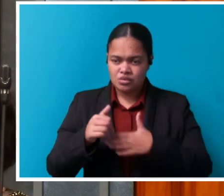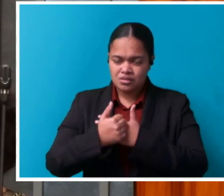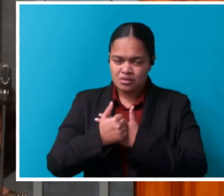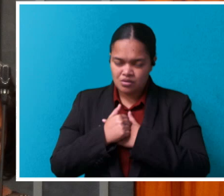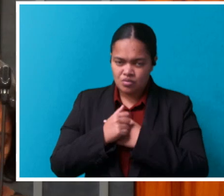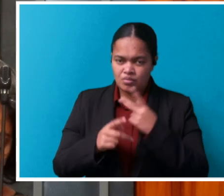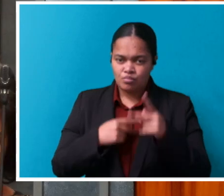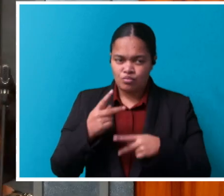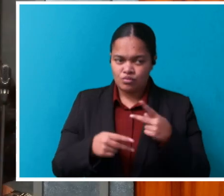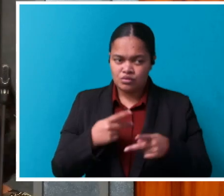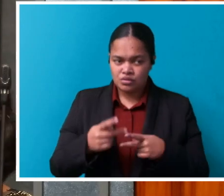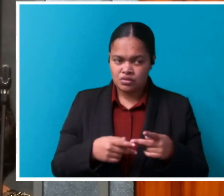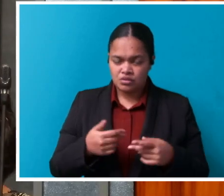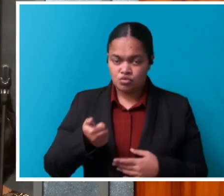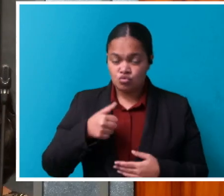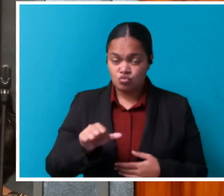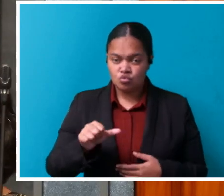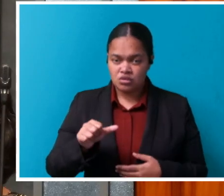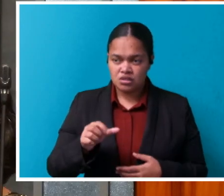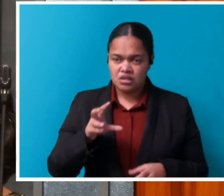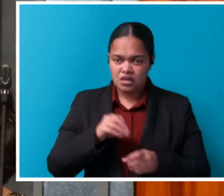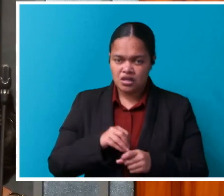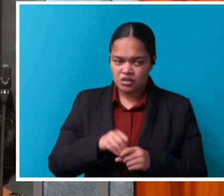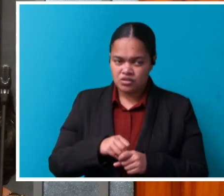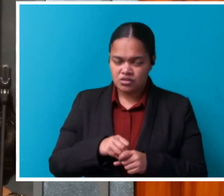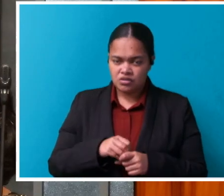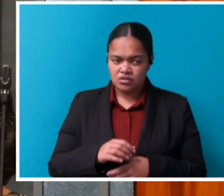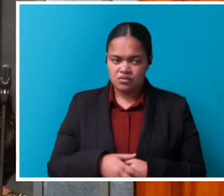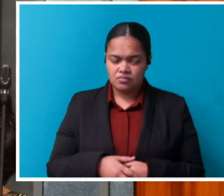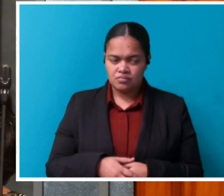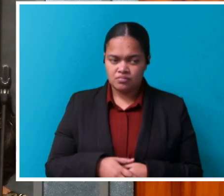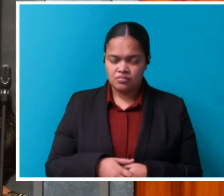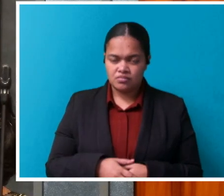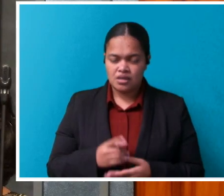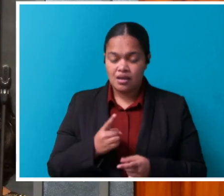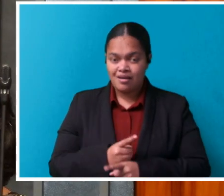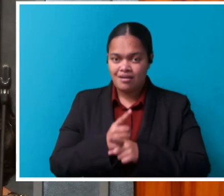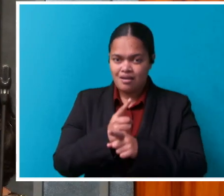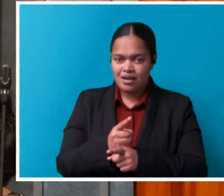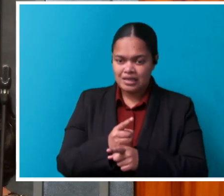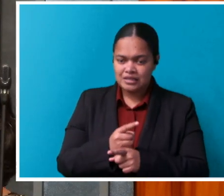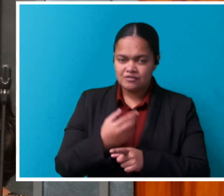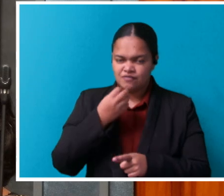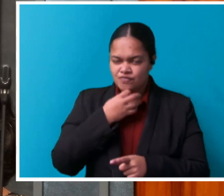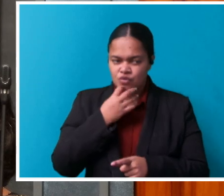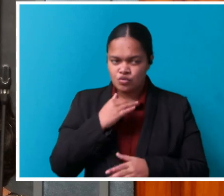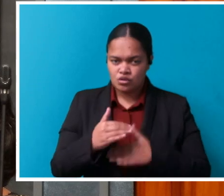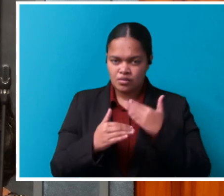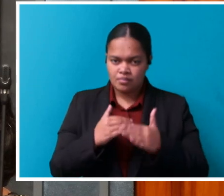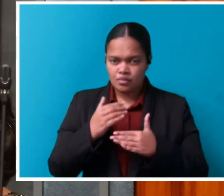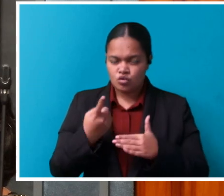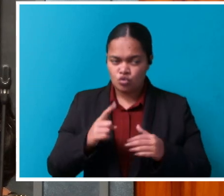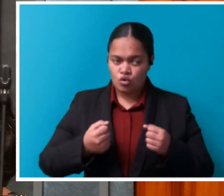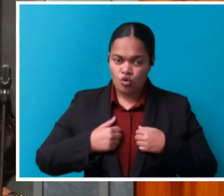process wherein users engage with an interactive kiosk that guides them through a few steps to complete